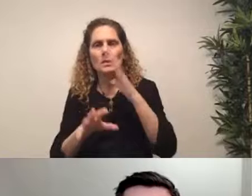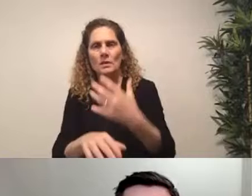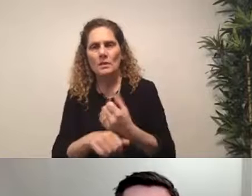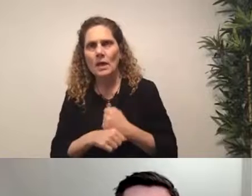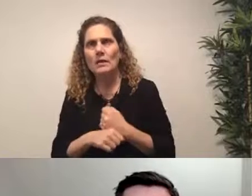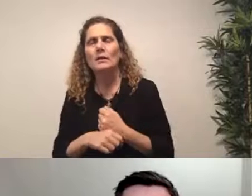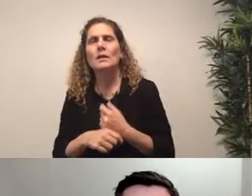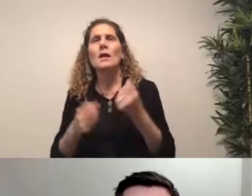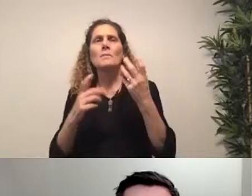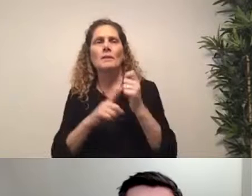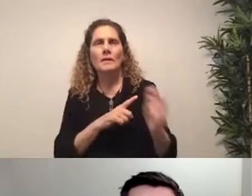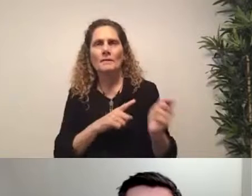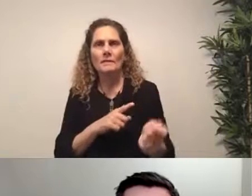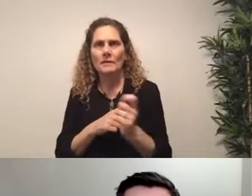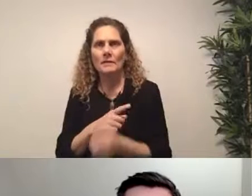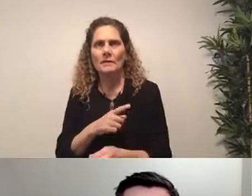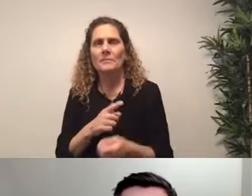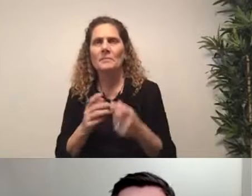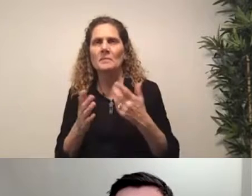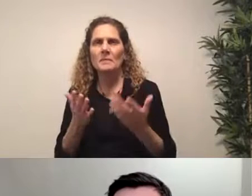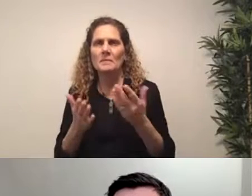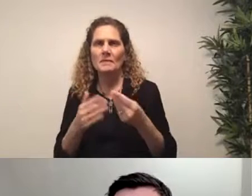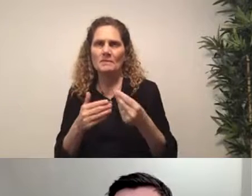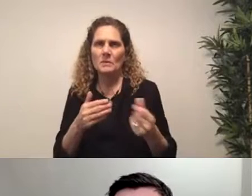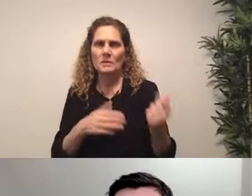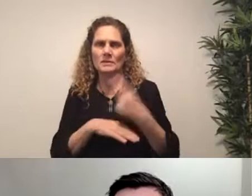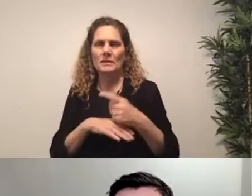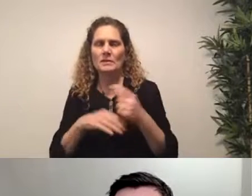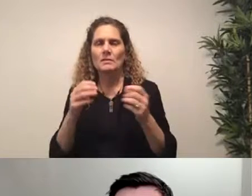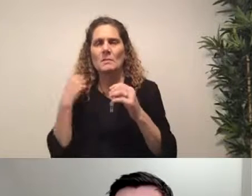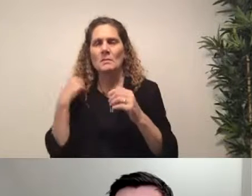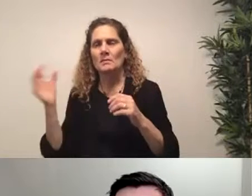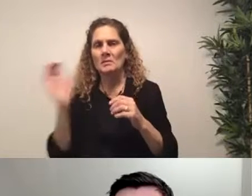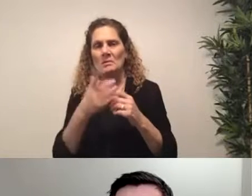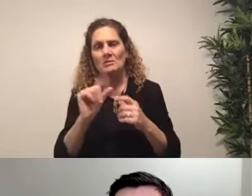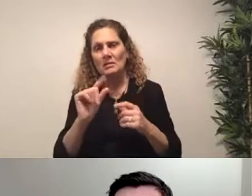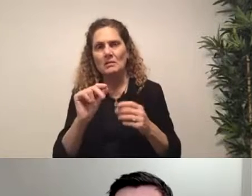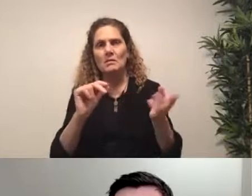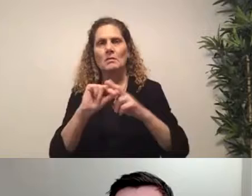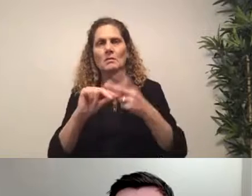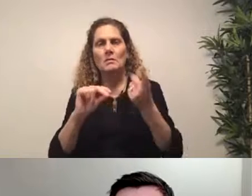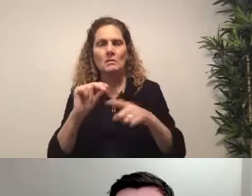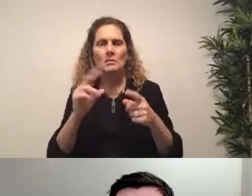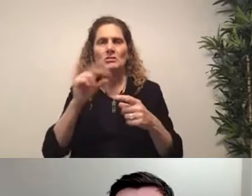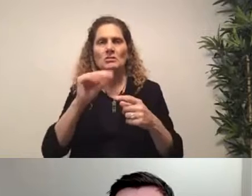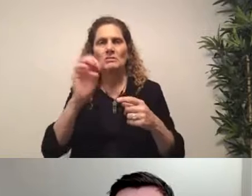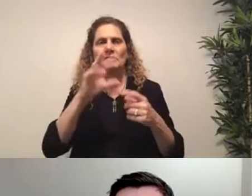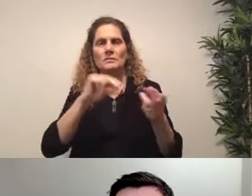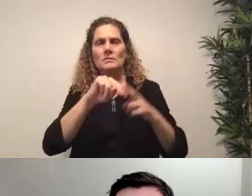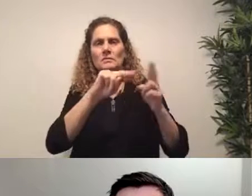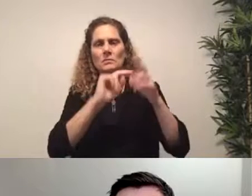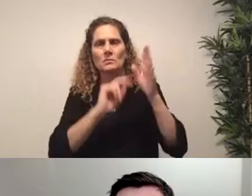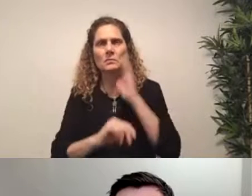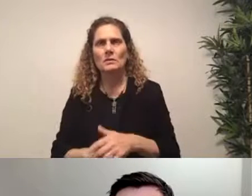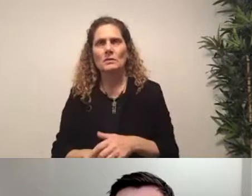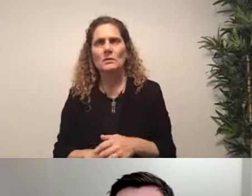up in the next few days. And I would concur. This is an issue of days, not weeks or months. This is going to happen in the next few